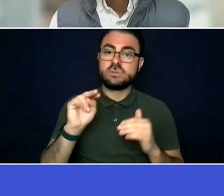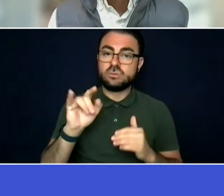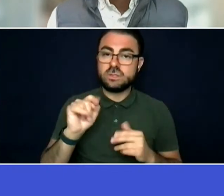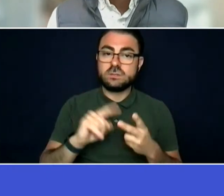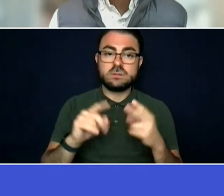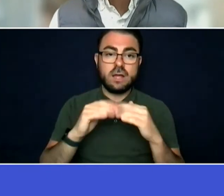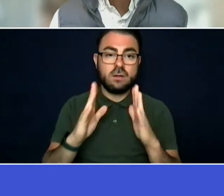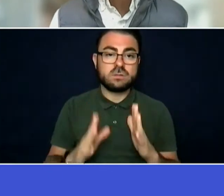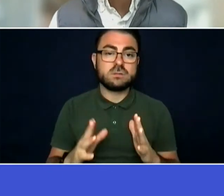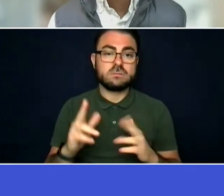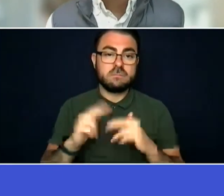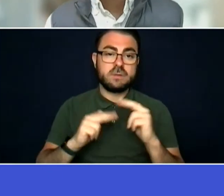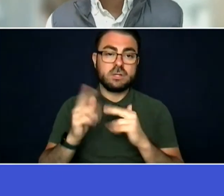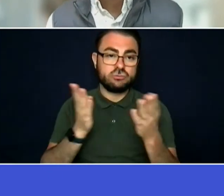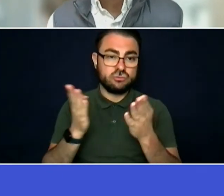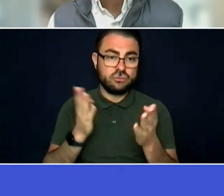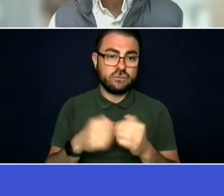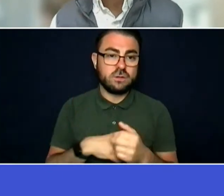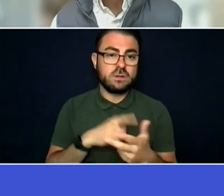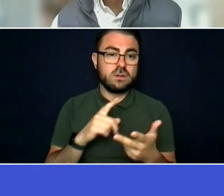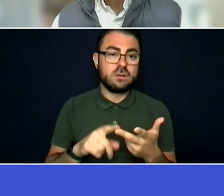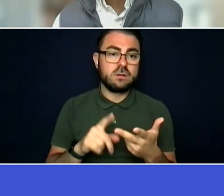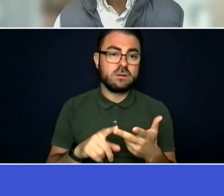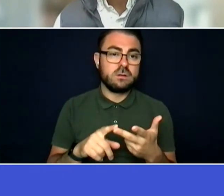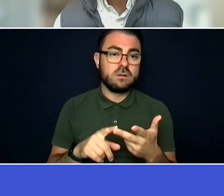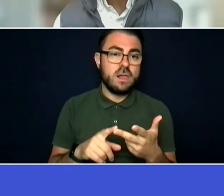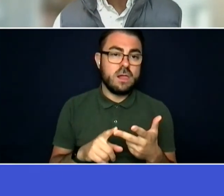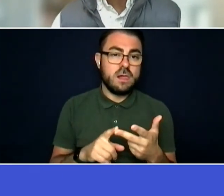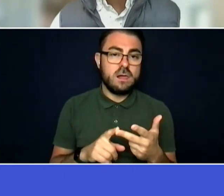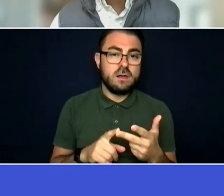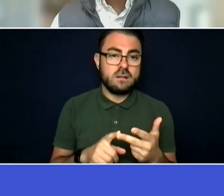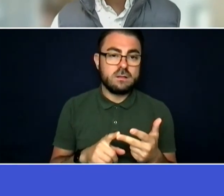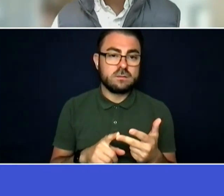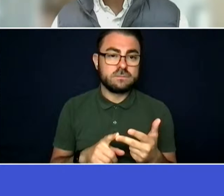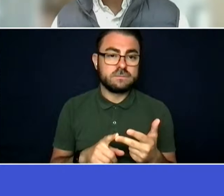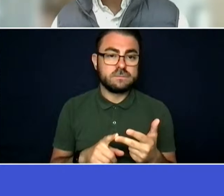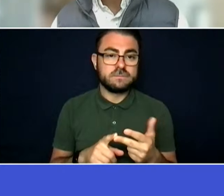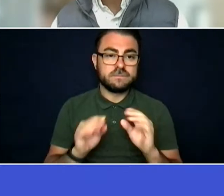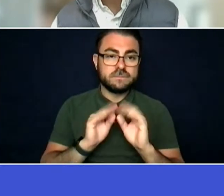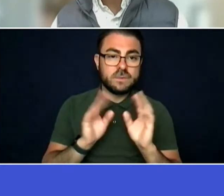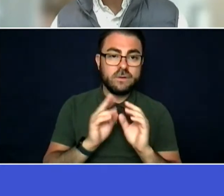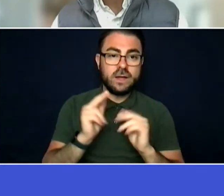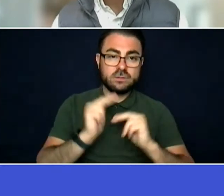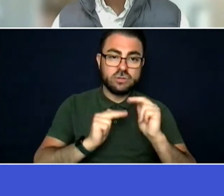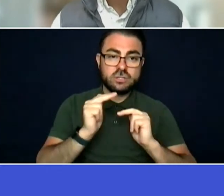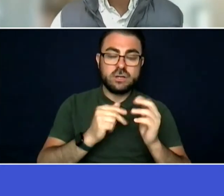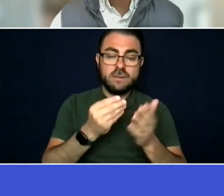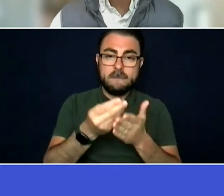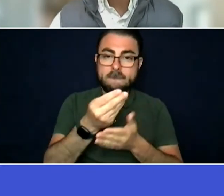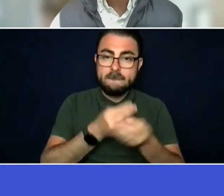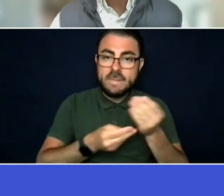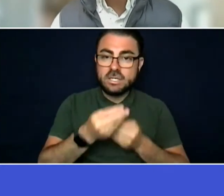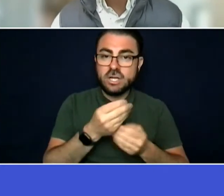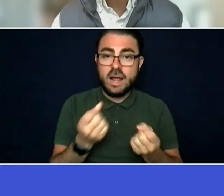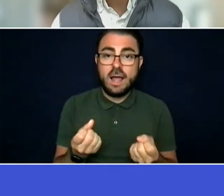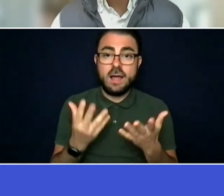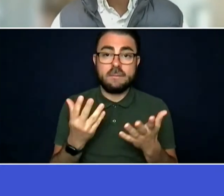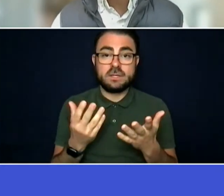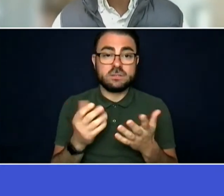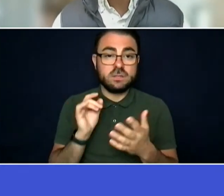programs. We provided clarity on the percentage of any given budget and how much of it can go towards